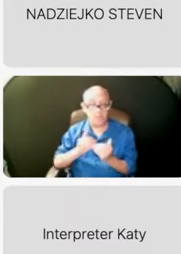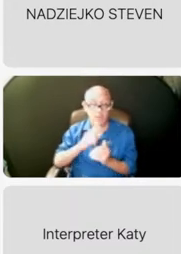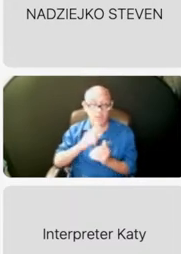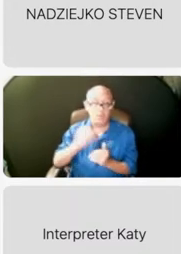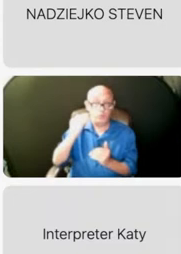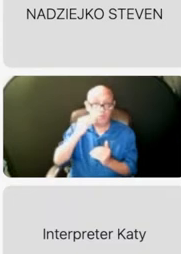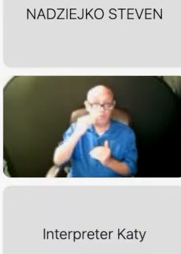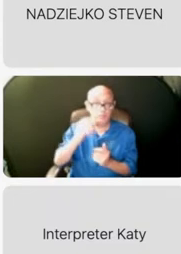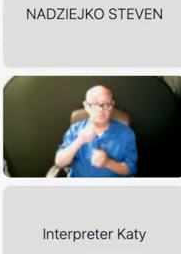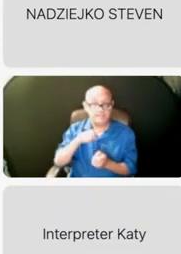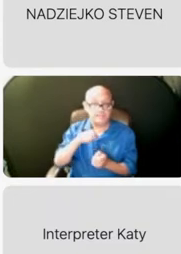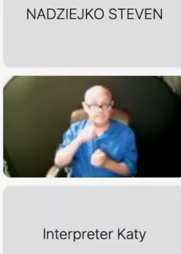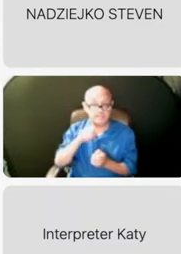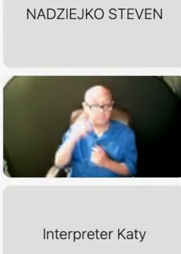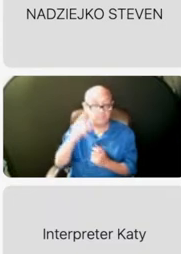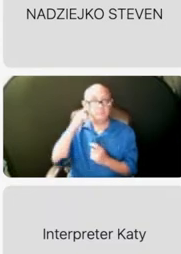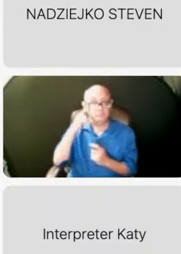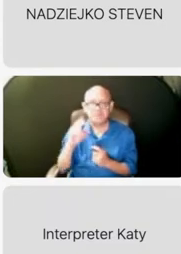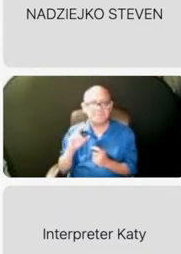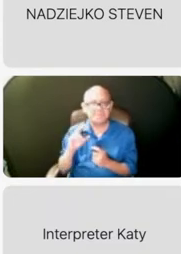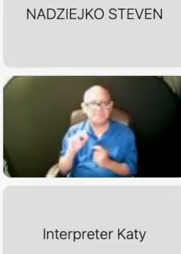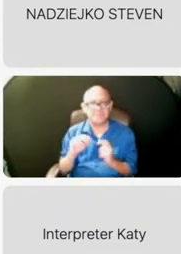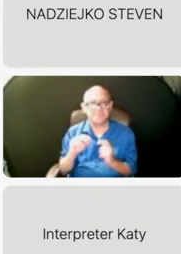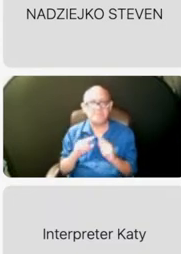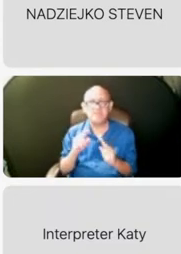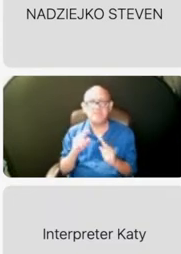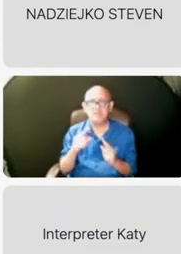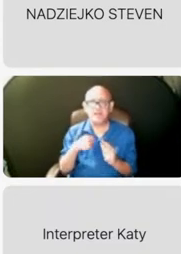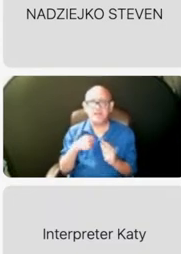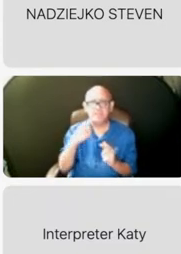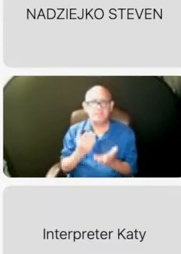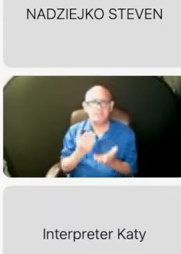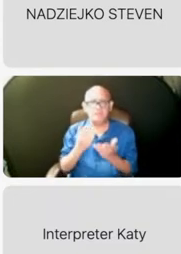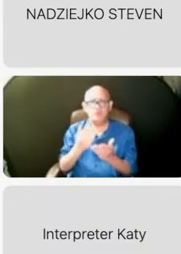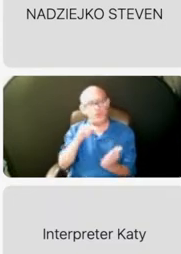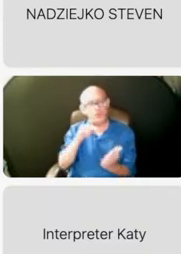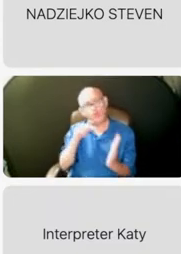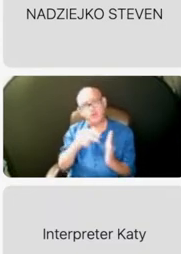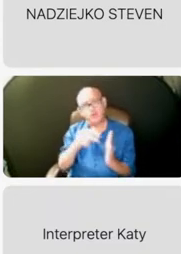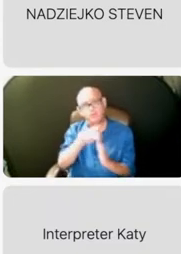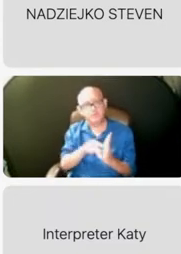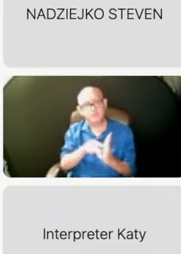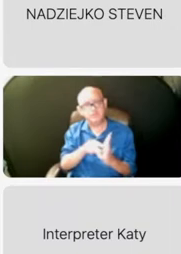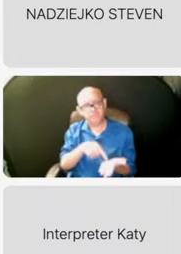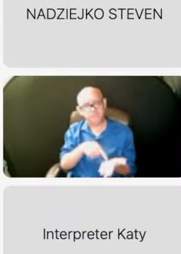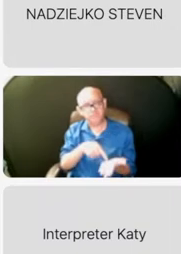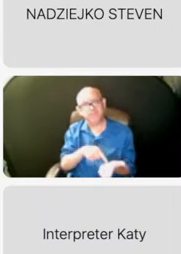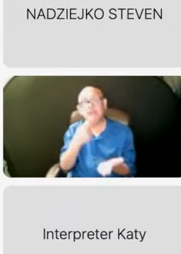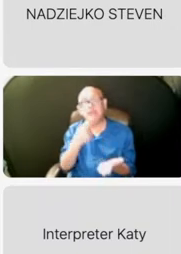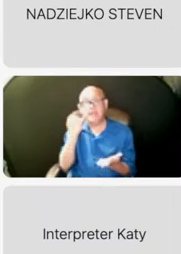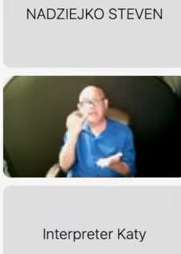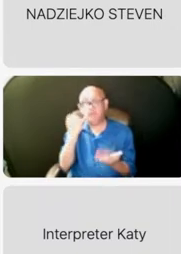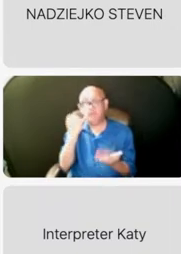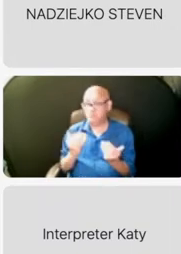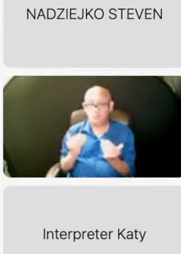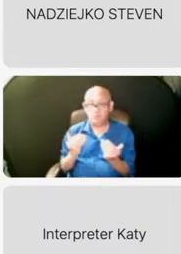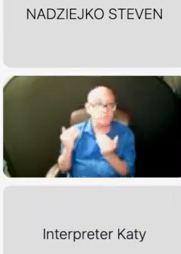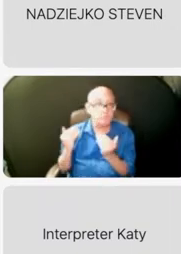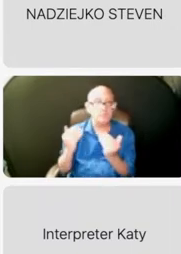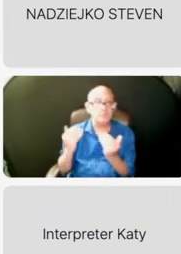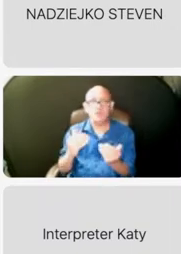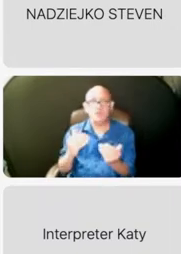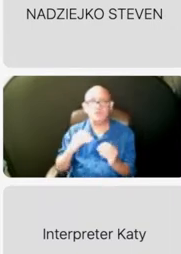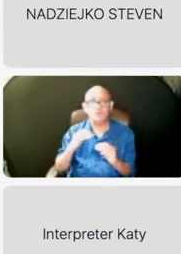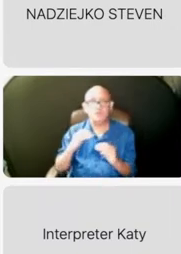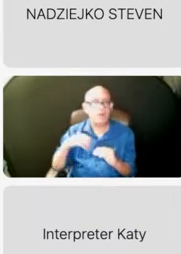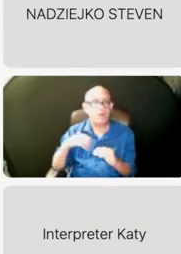suggest that we take a look at the policy make sure that if we move forward we don't have anyone else coming